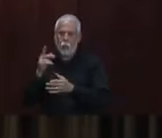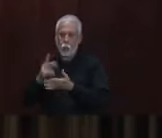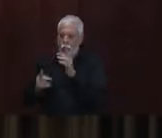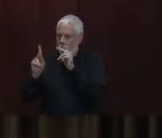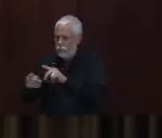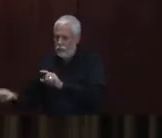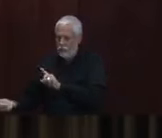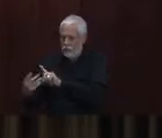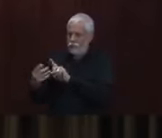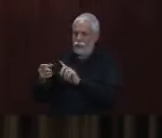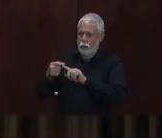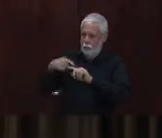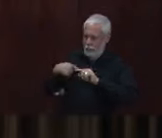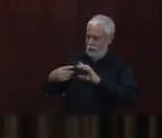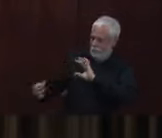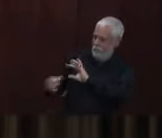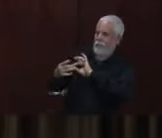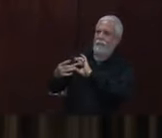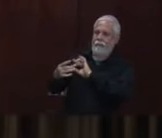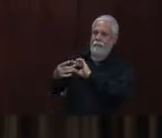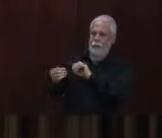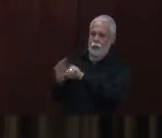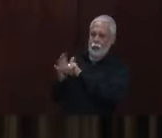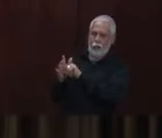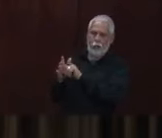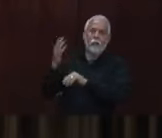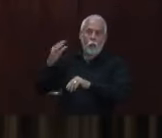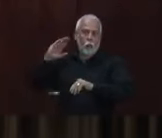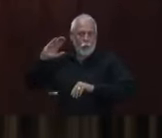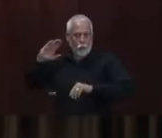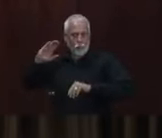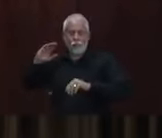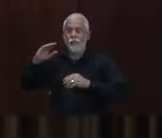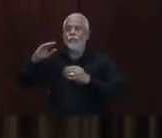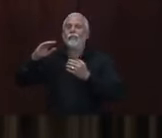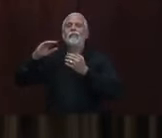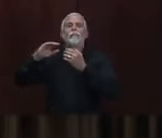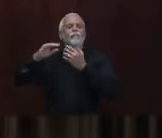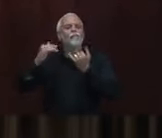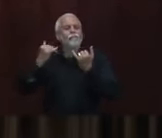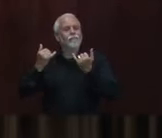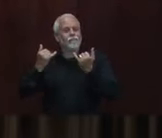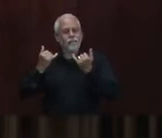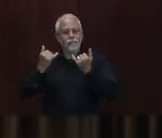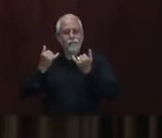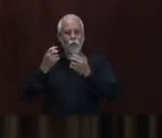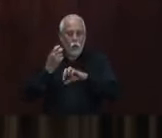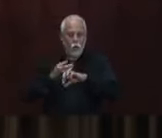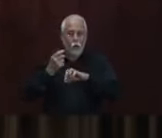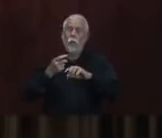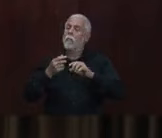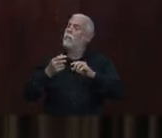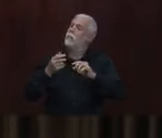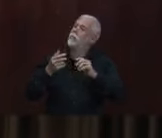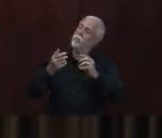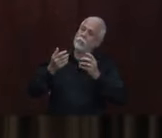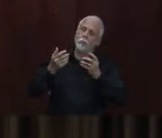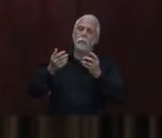person gave you coronavirus, right? That becomes harder, not